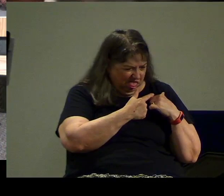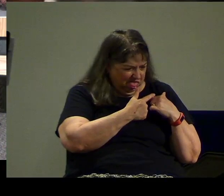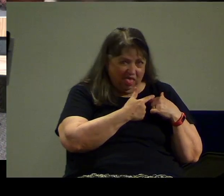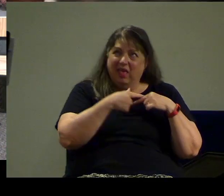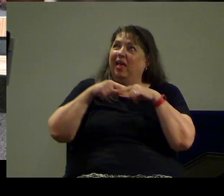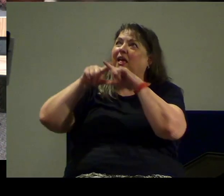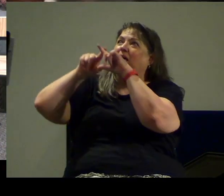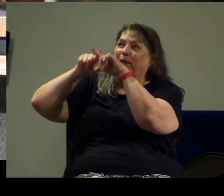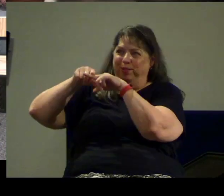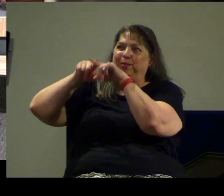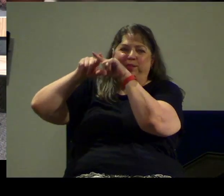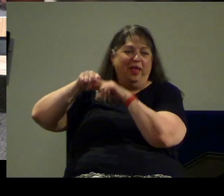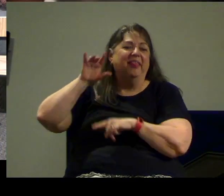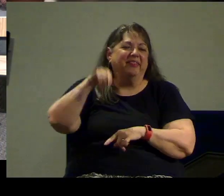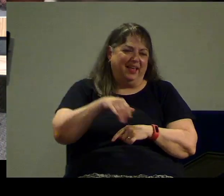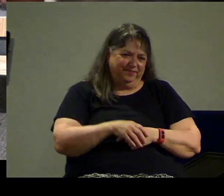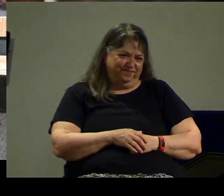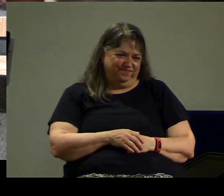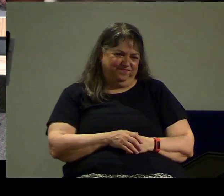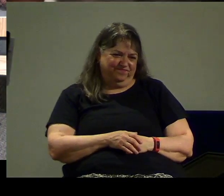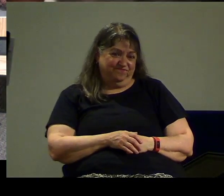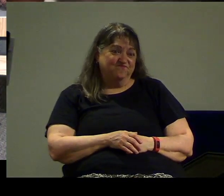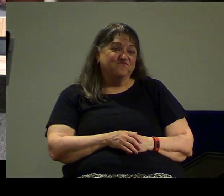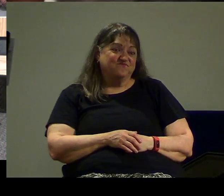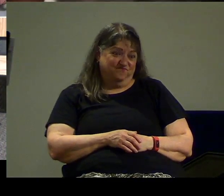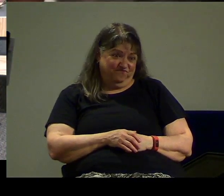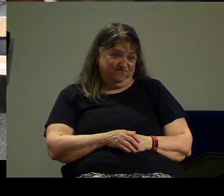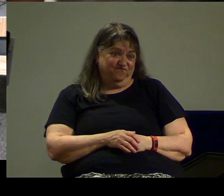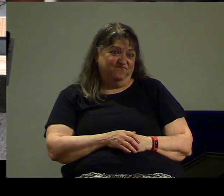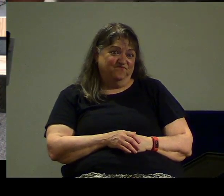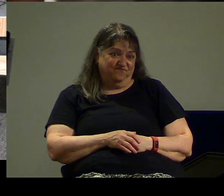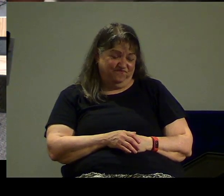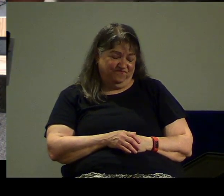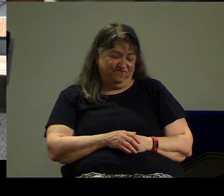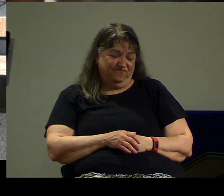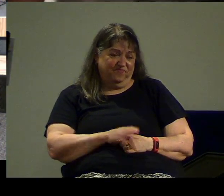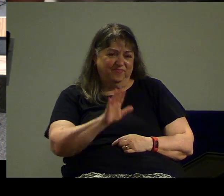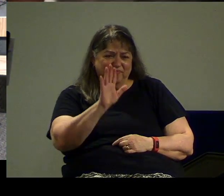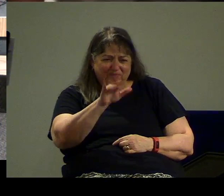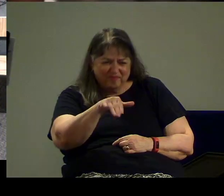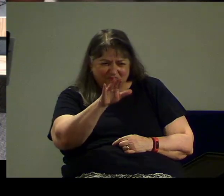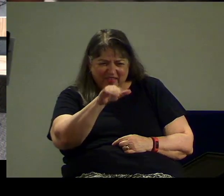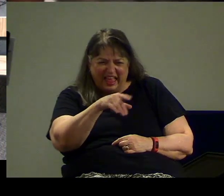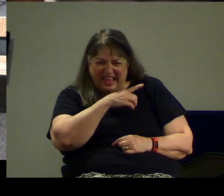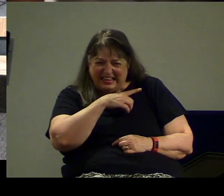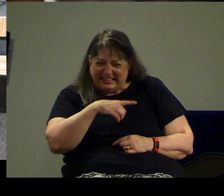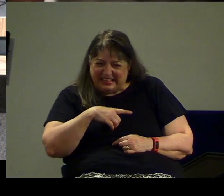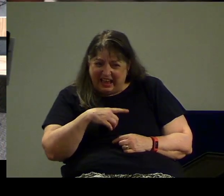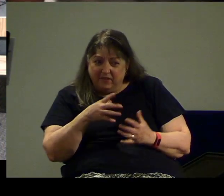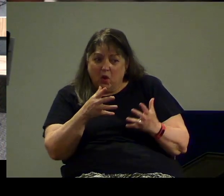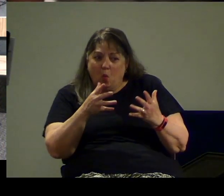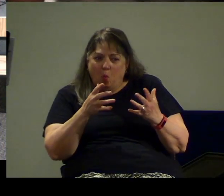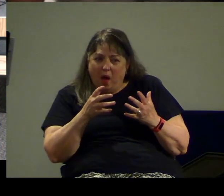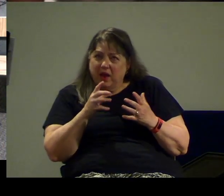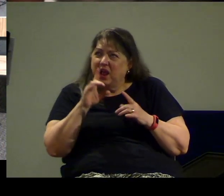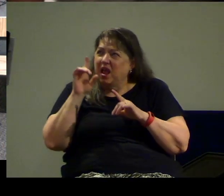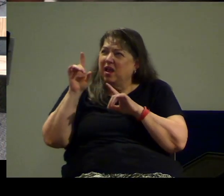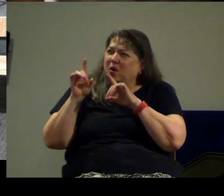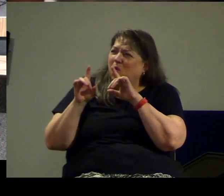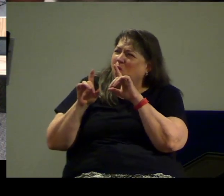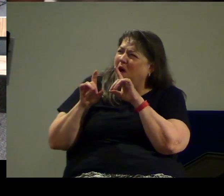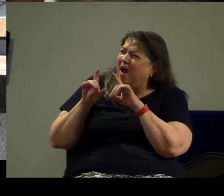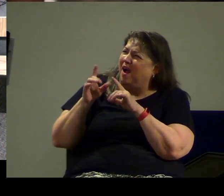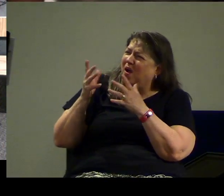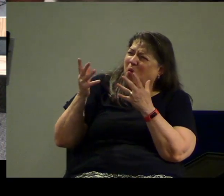word and to apply it to a heart. See, the thing is this. David wanted to inquire of God in his